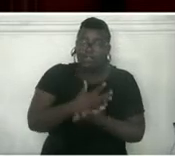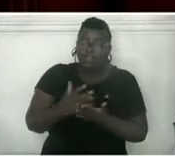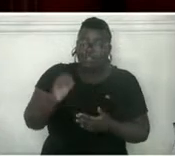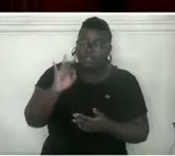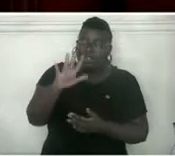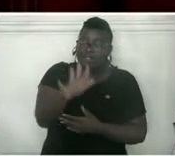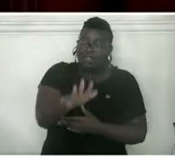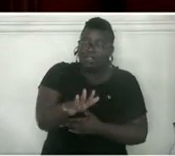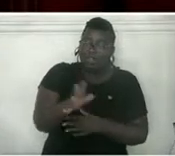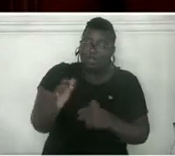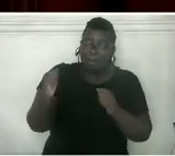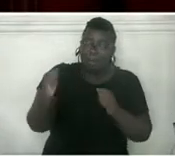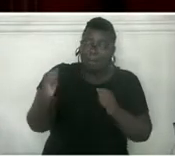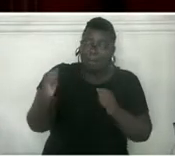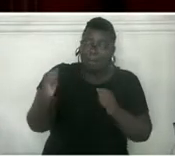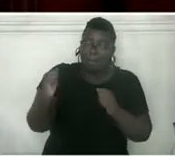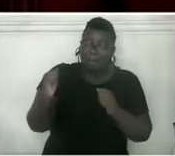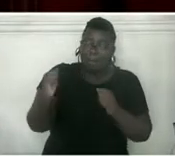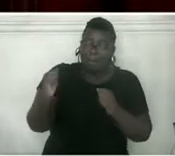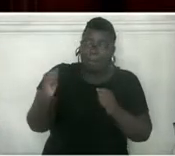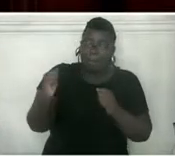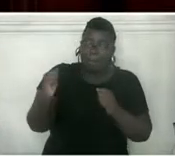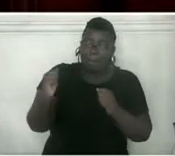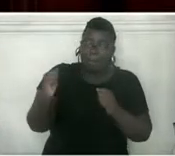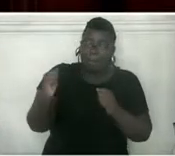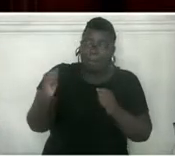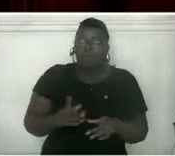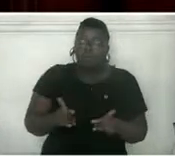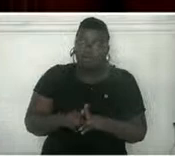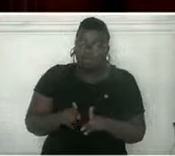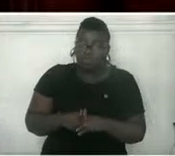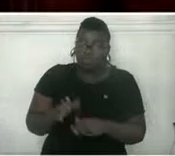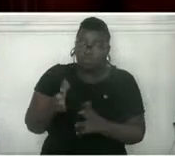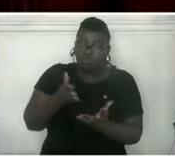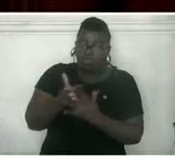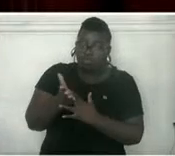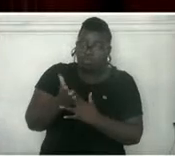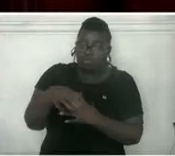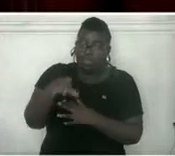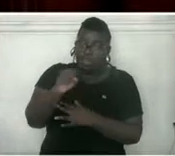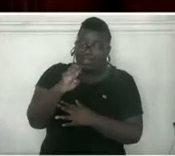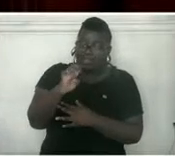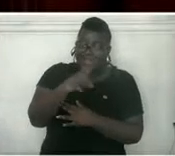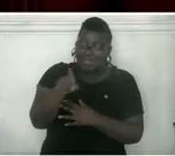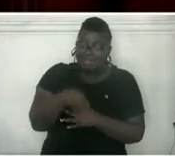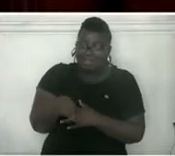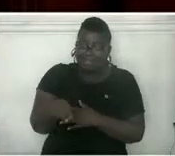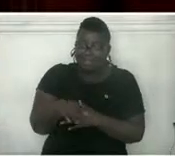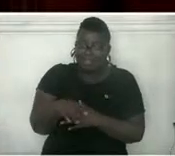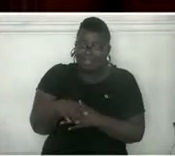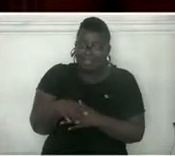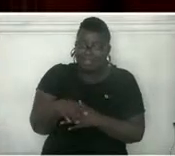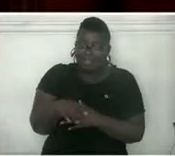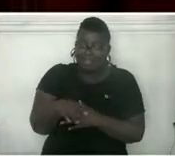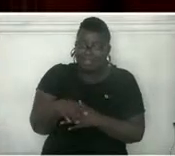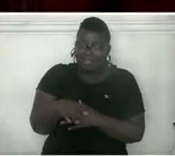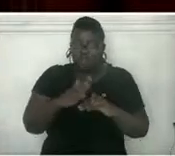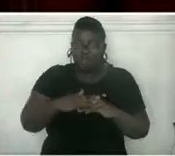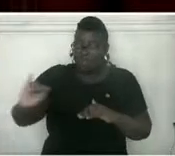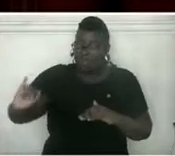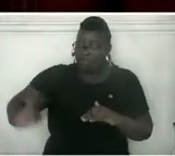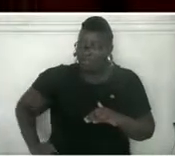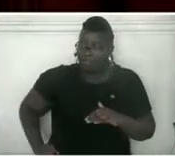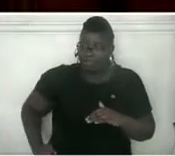3,435 permanent jobs. Besides this, through the SEZ, we are working on the investment